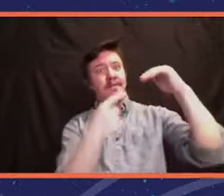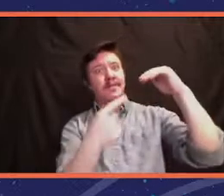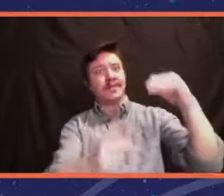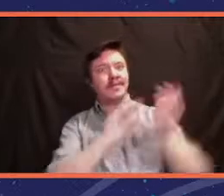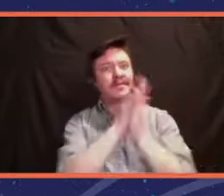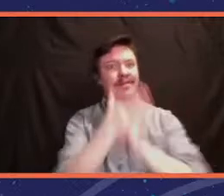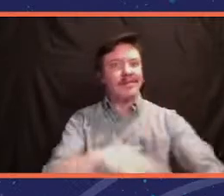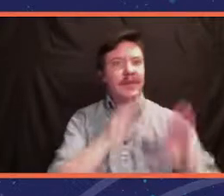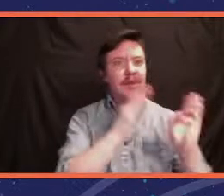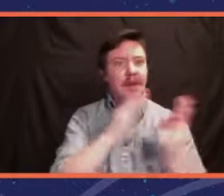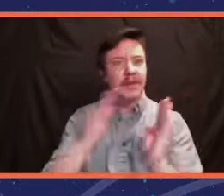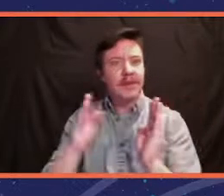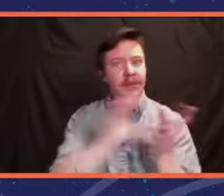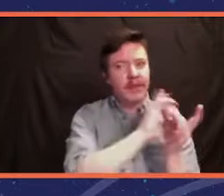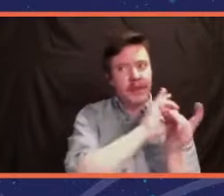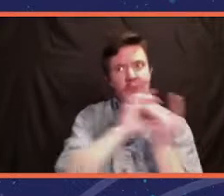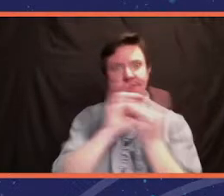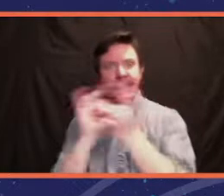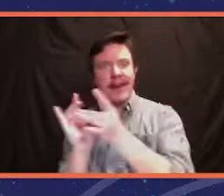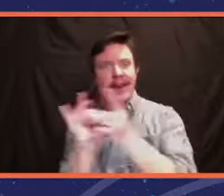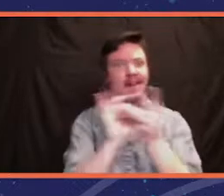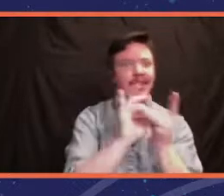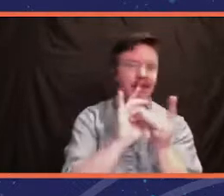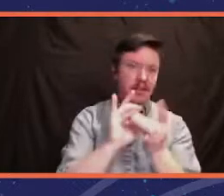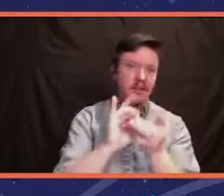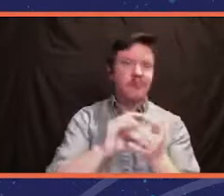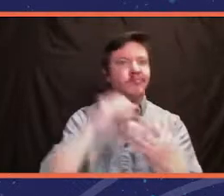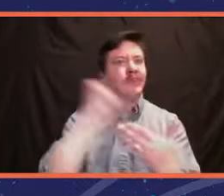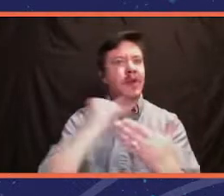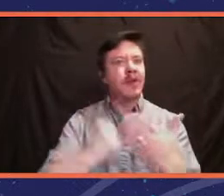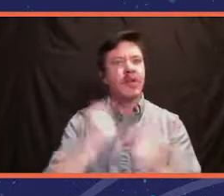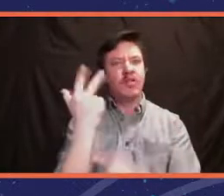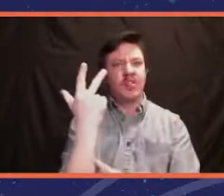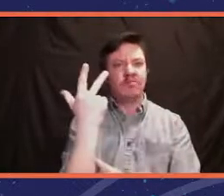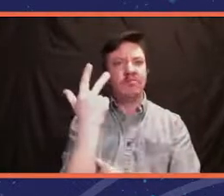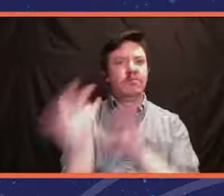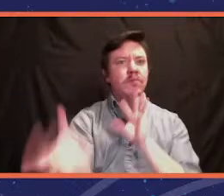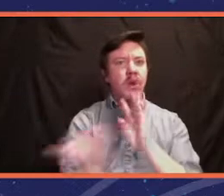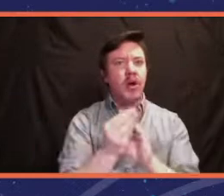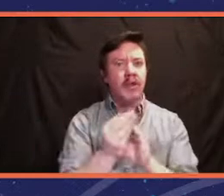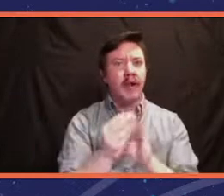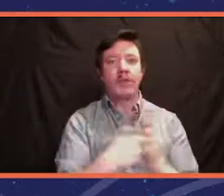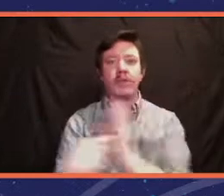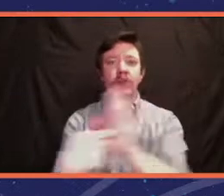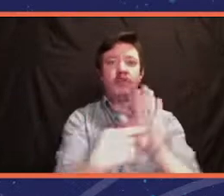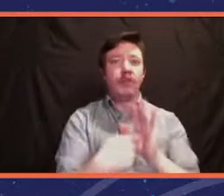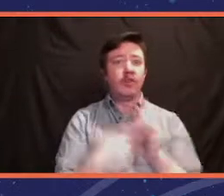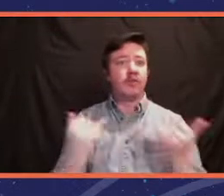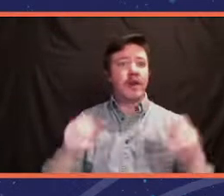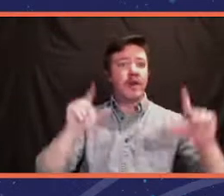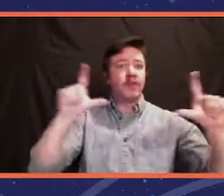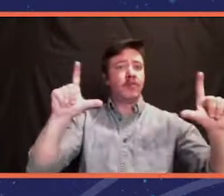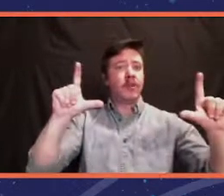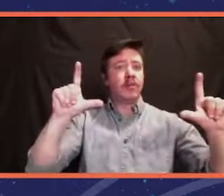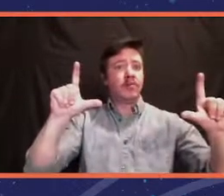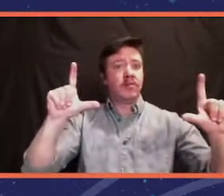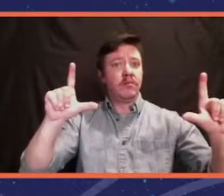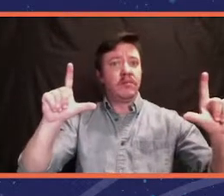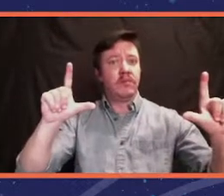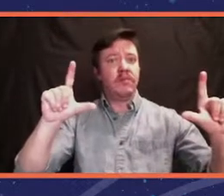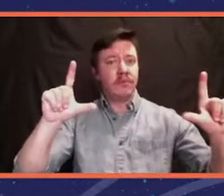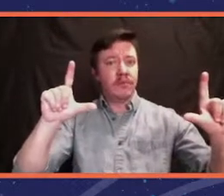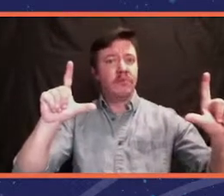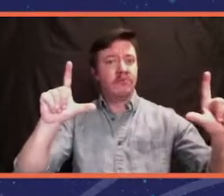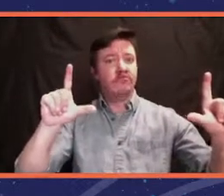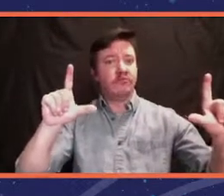other. Because I did three illustrations, and this one that's being shown right now is about how like if we just